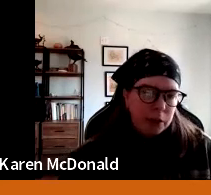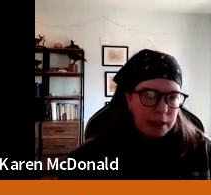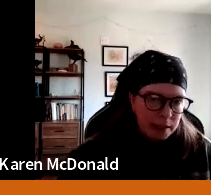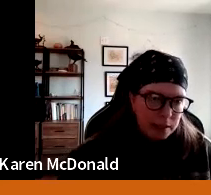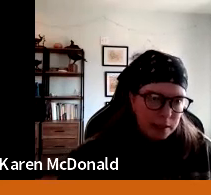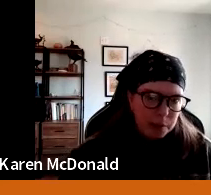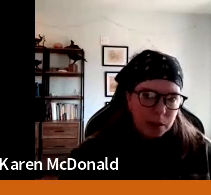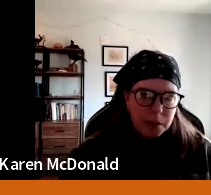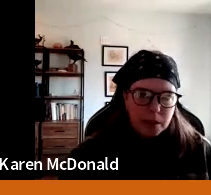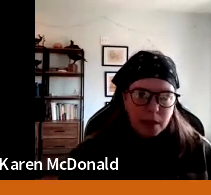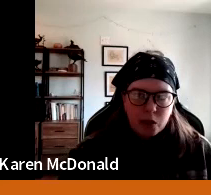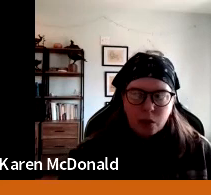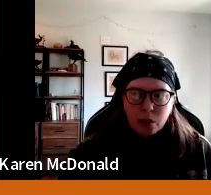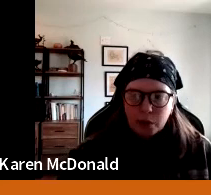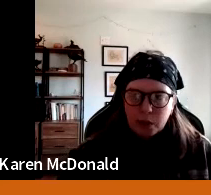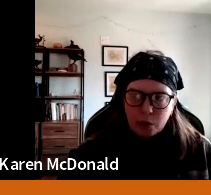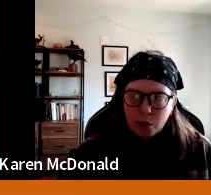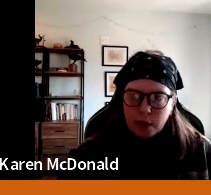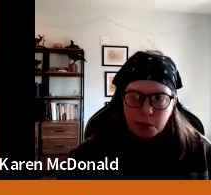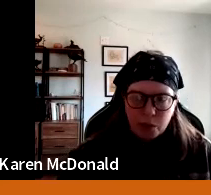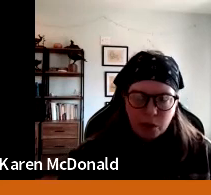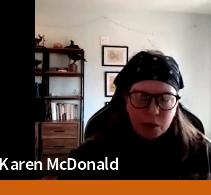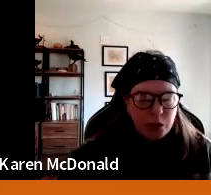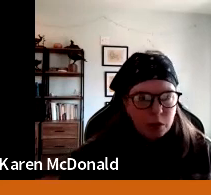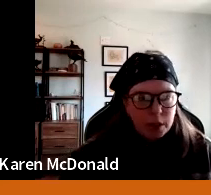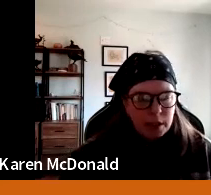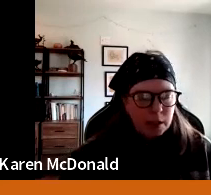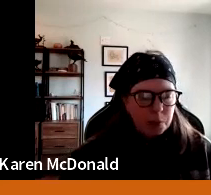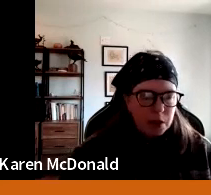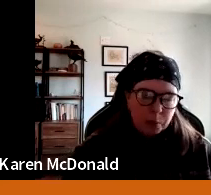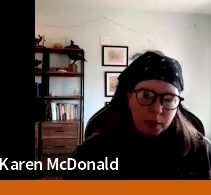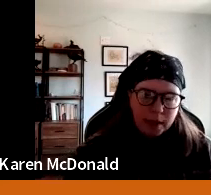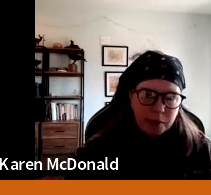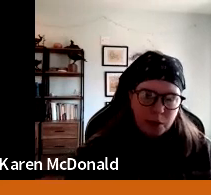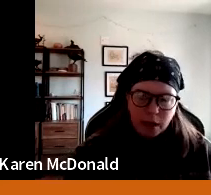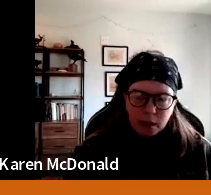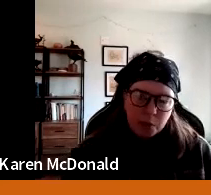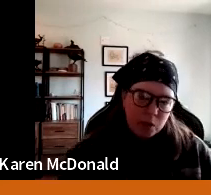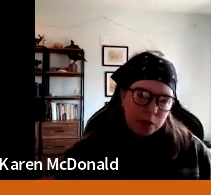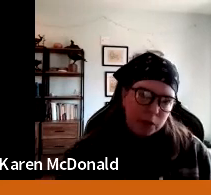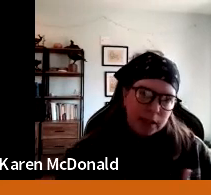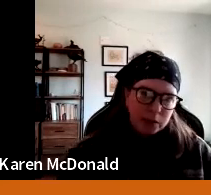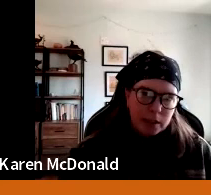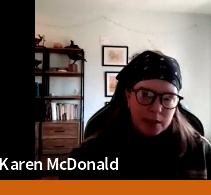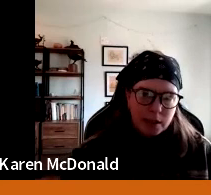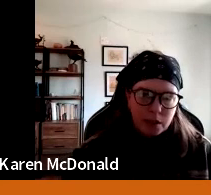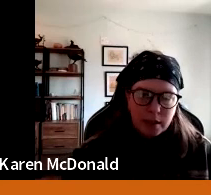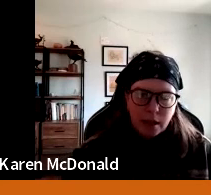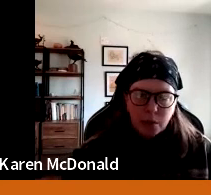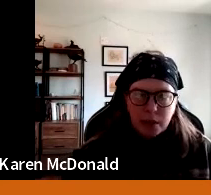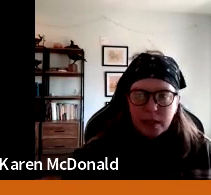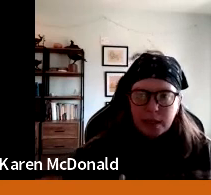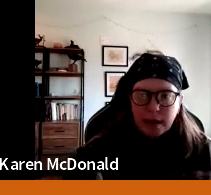be for a yeast experiment. So you can use the images on your screen to help separate out those items. So for the gill